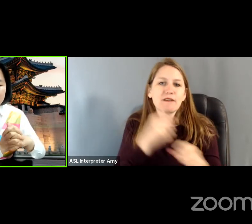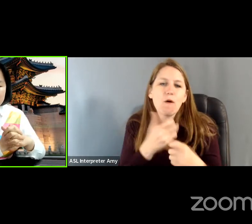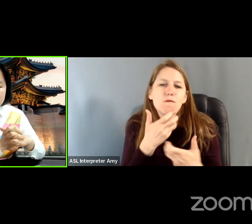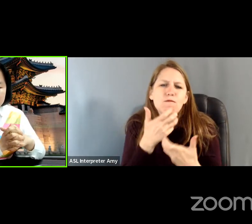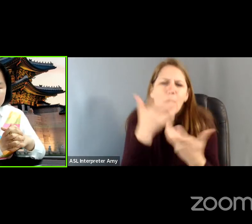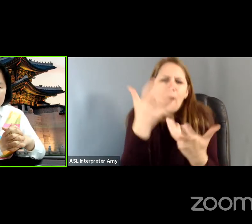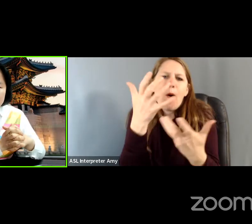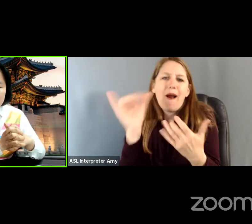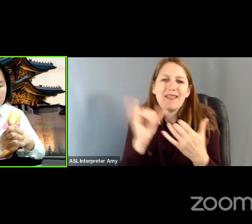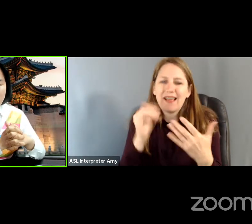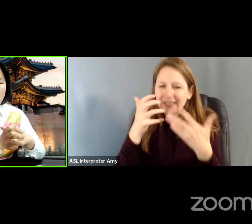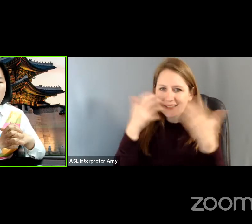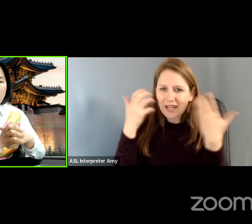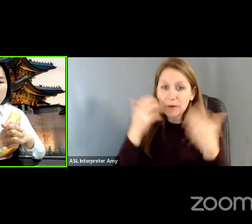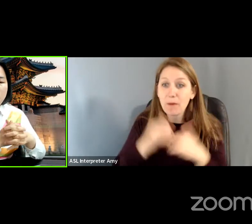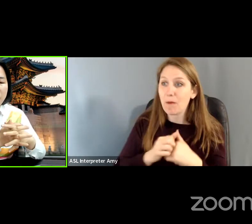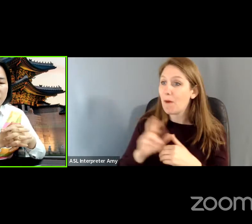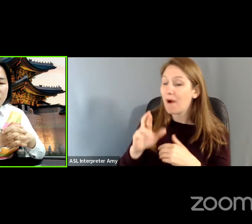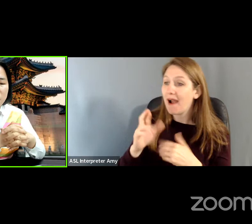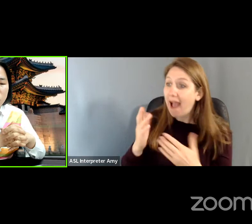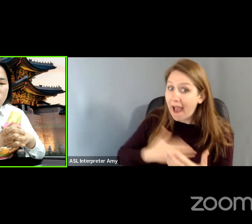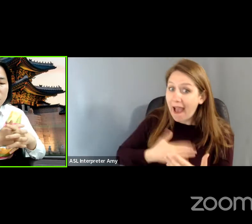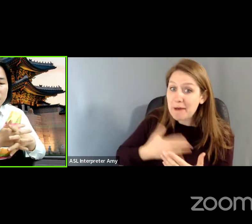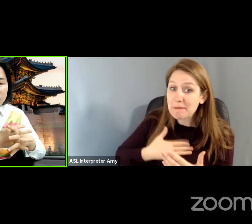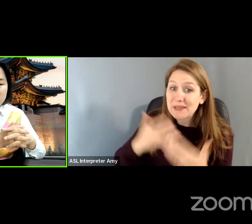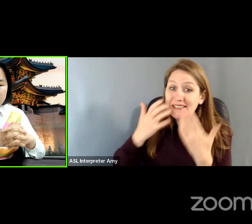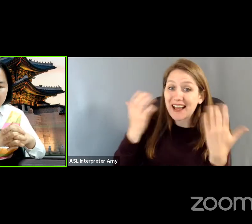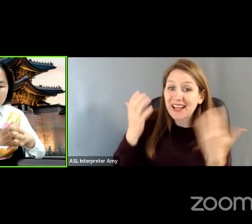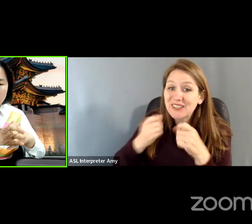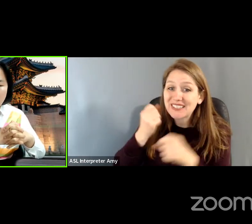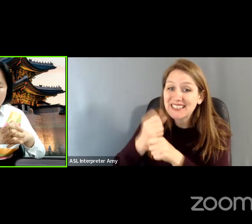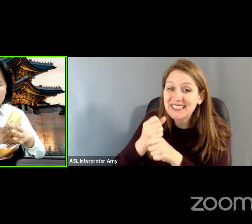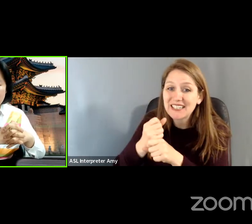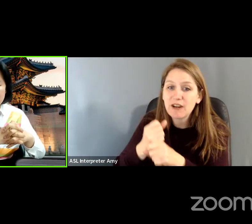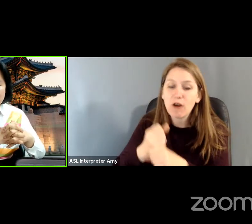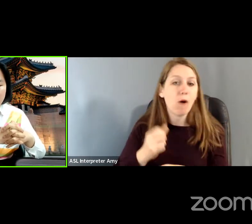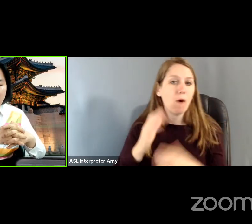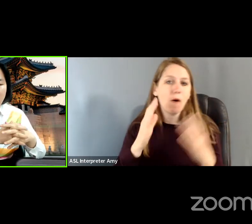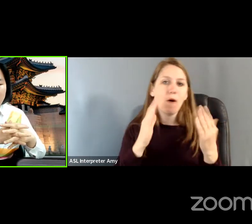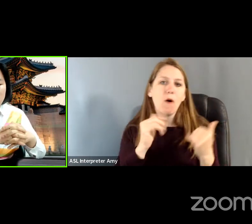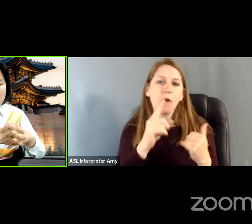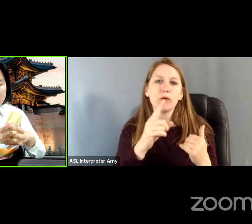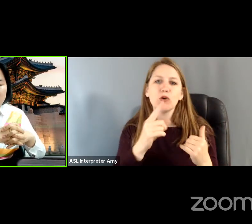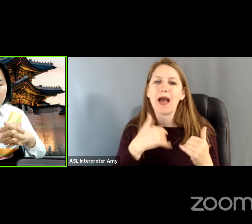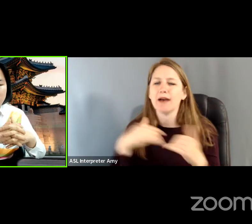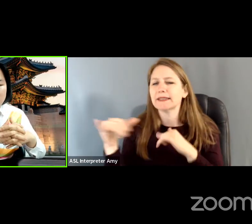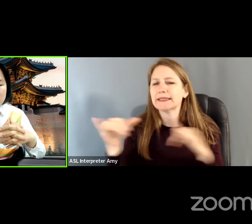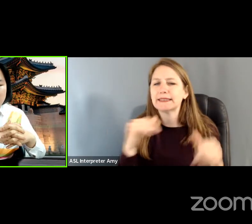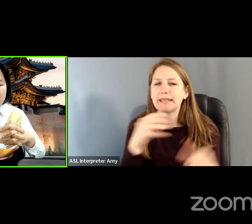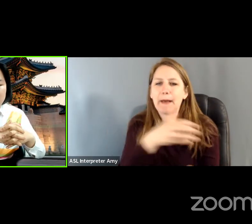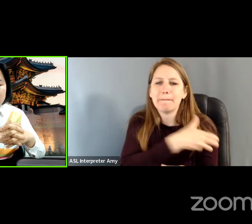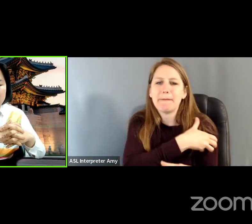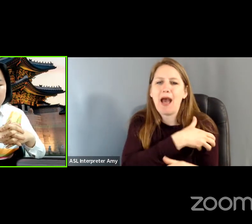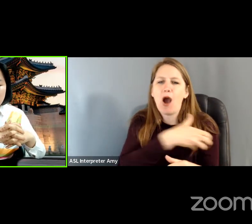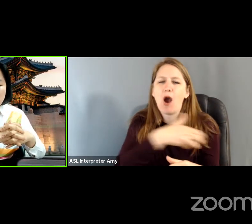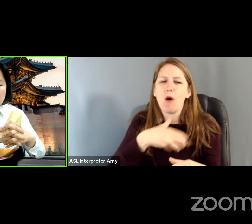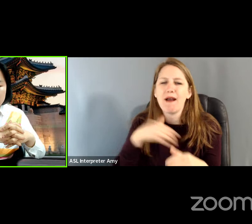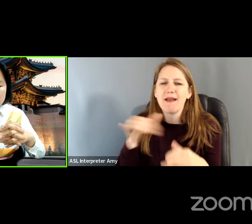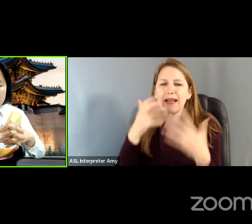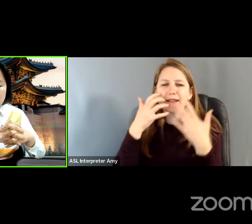happy tiger's year, or may you were given tiger power, along with various